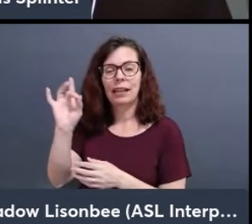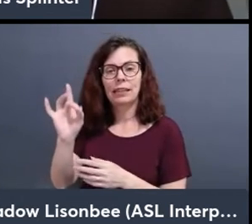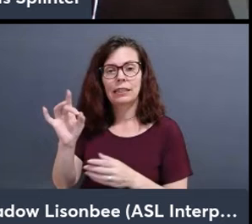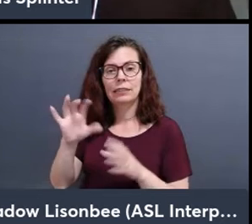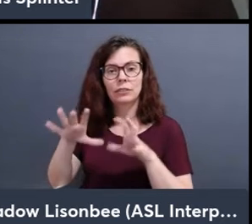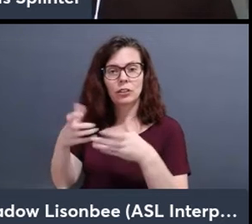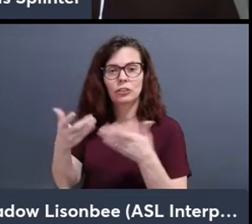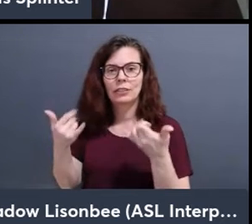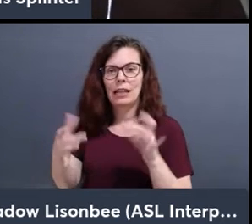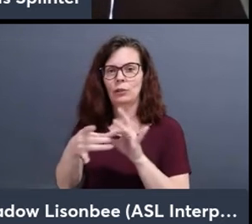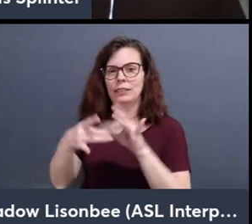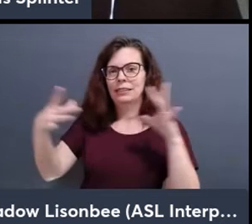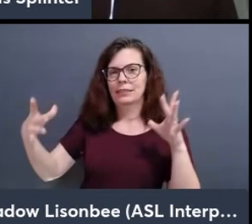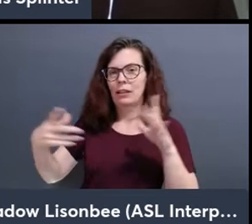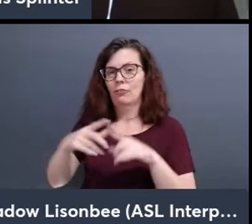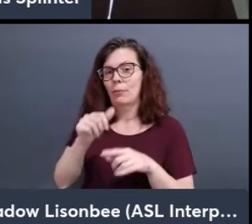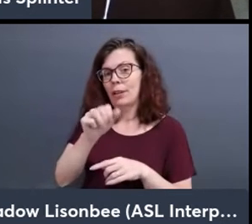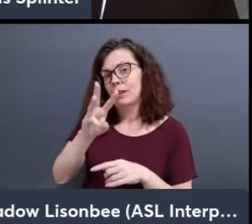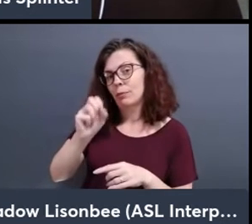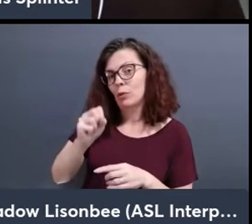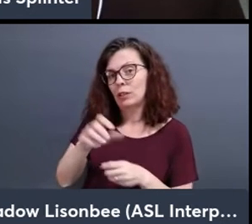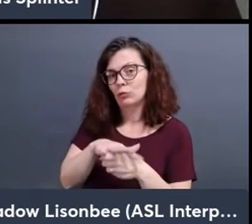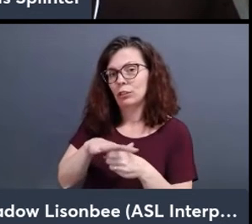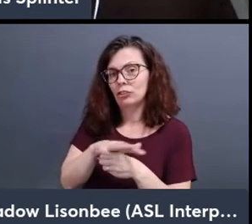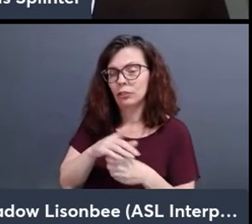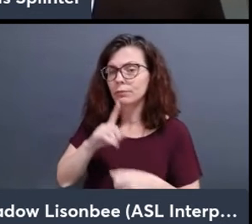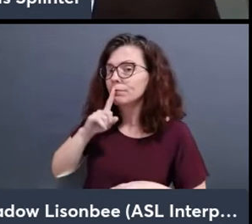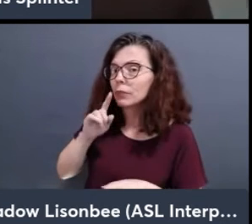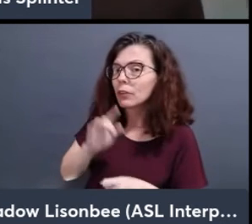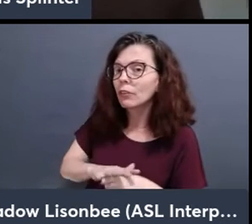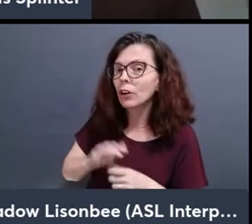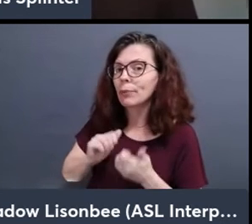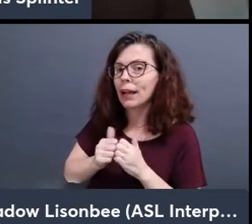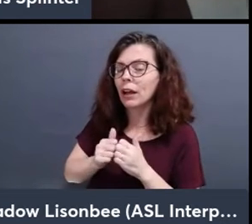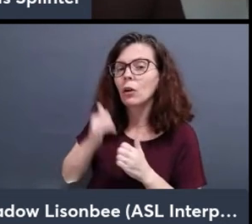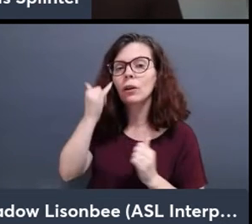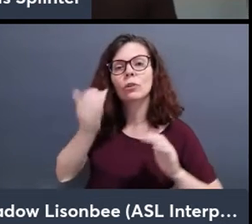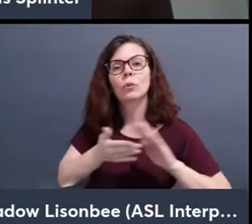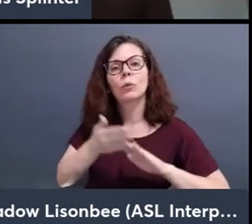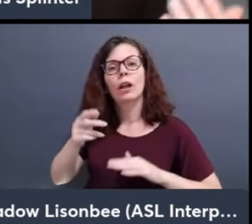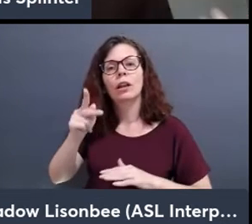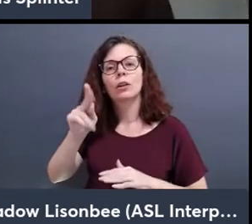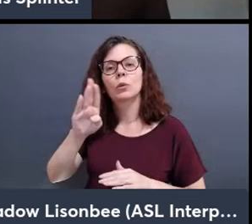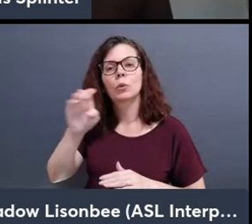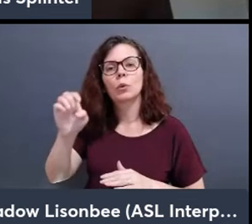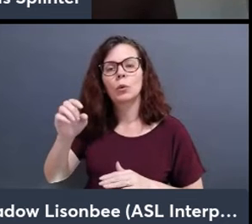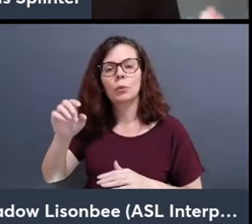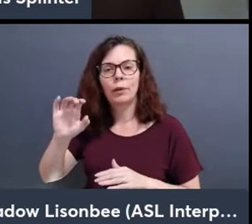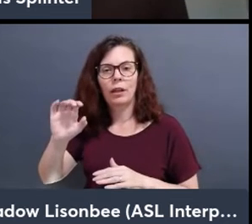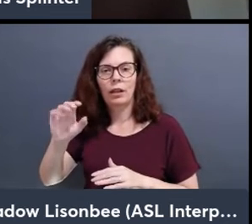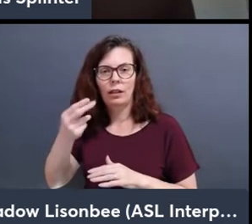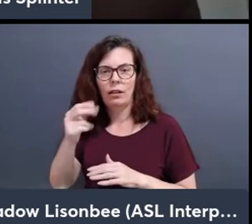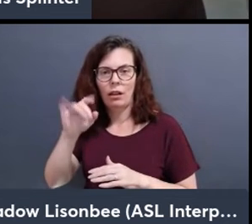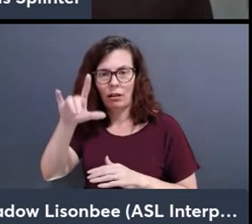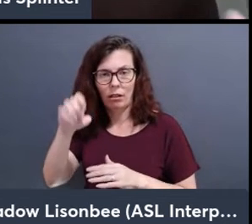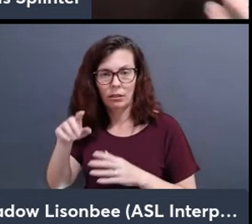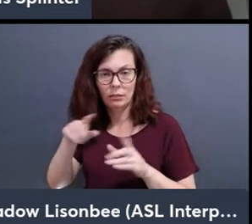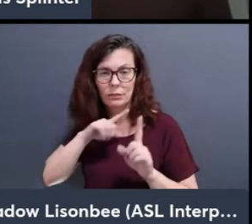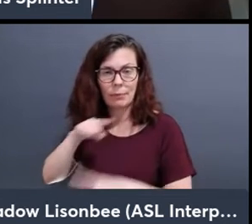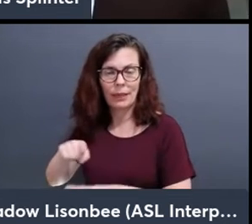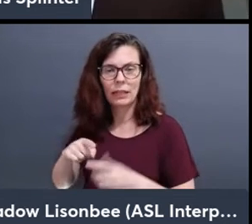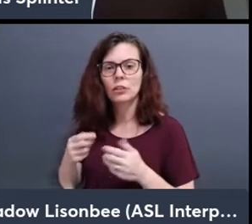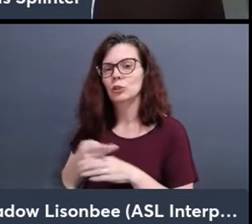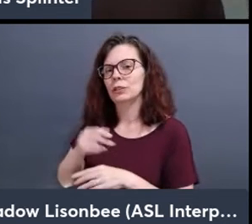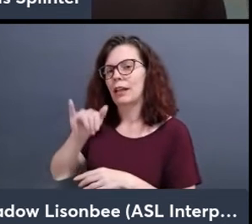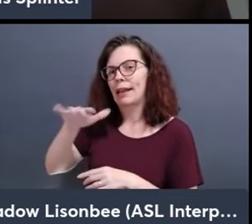the AWS region. And we can confirm that because if we run the kubectl command that we were running before, which uses IAM, it's